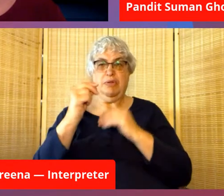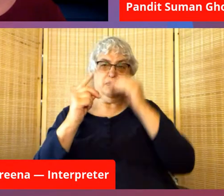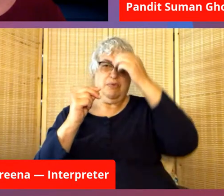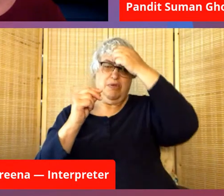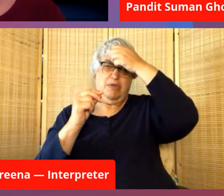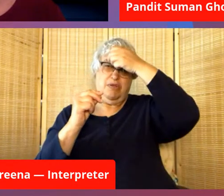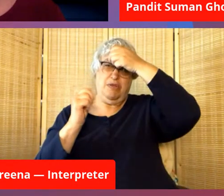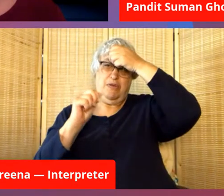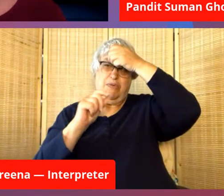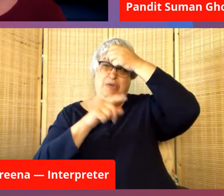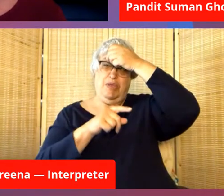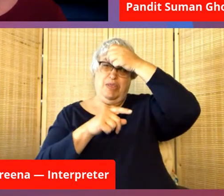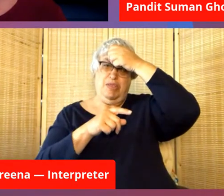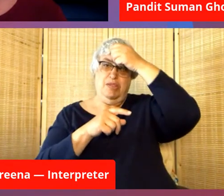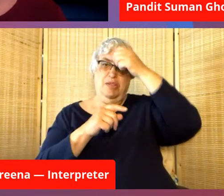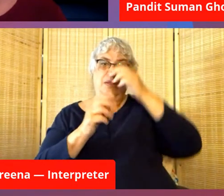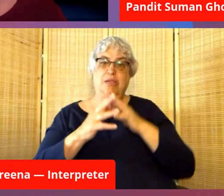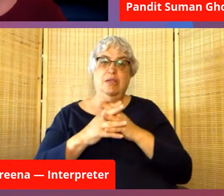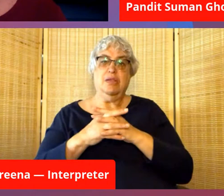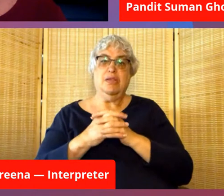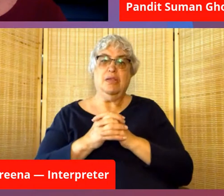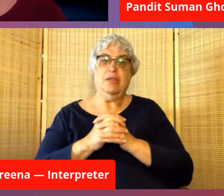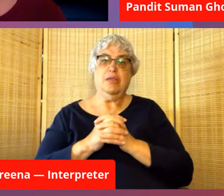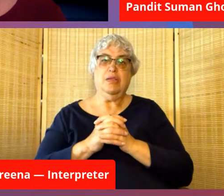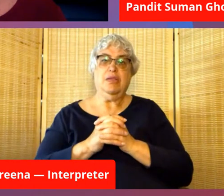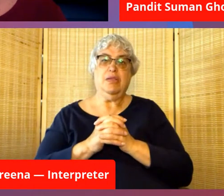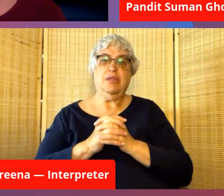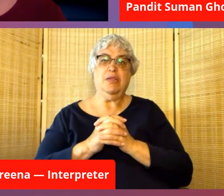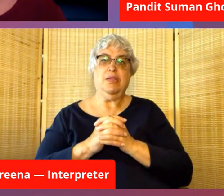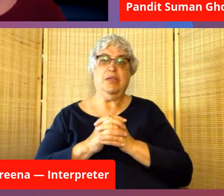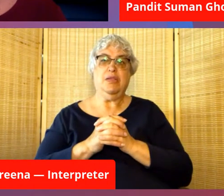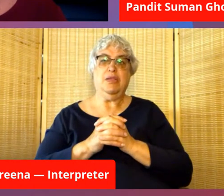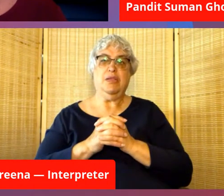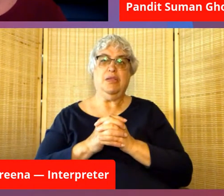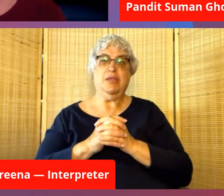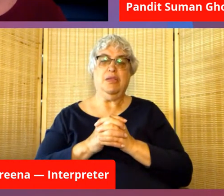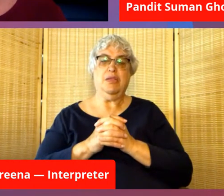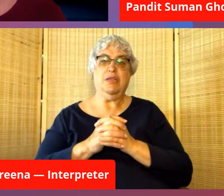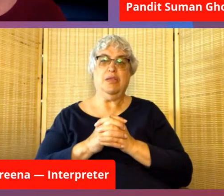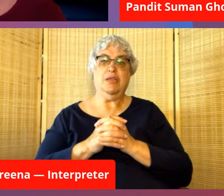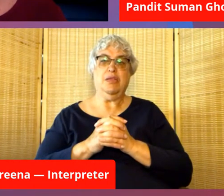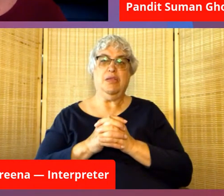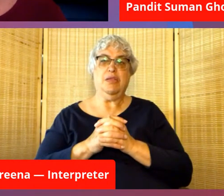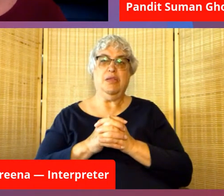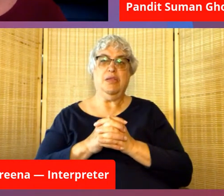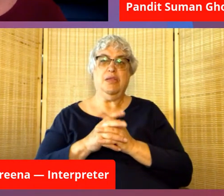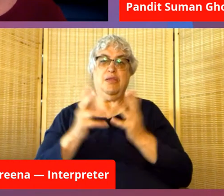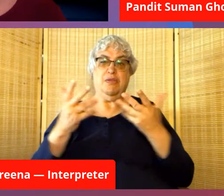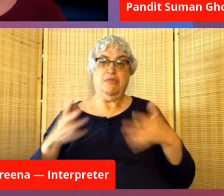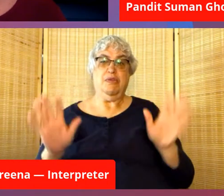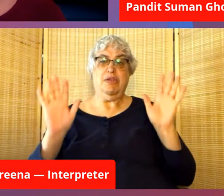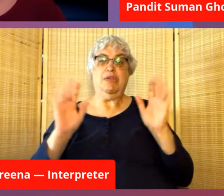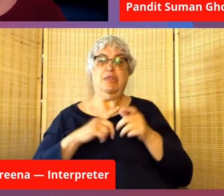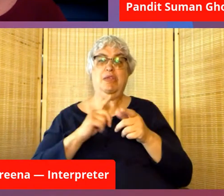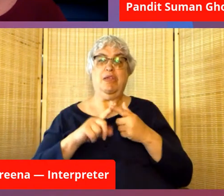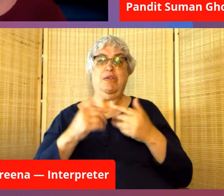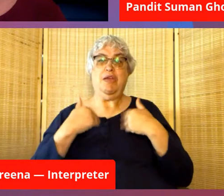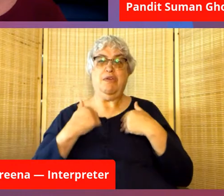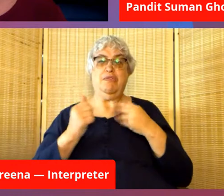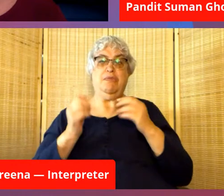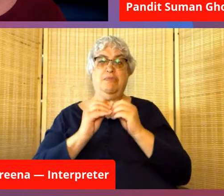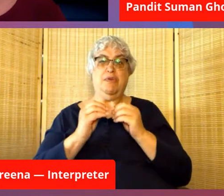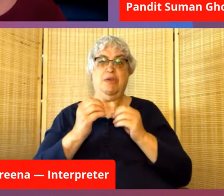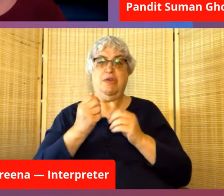see. Okay. Thank you. And after this, if you have some more